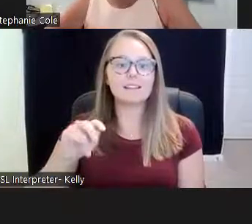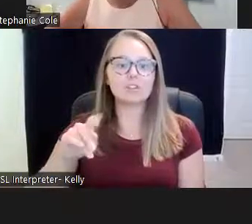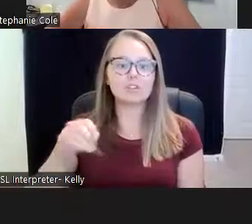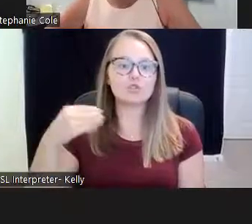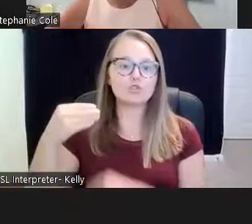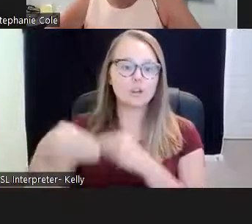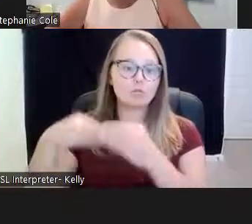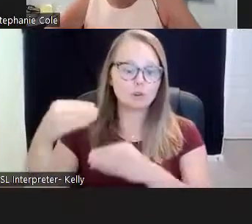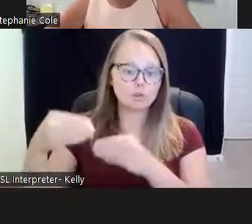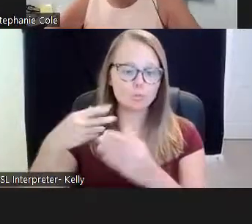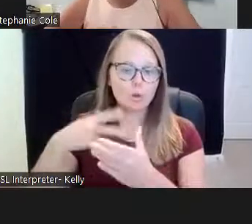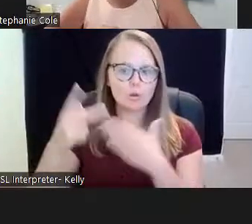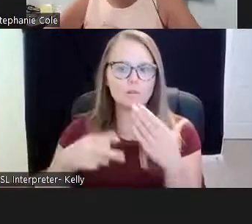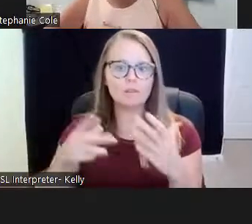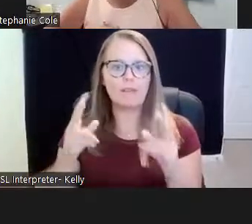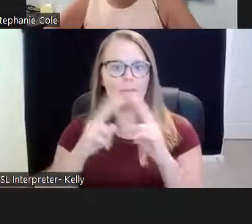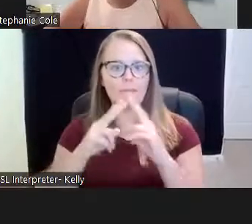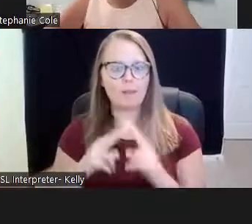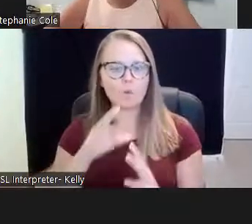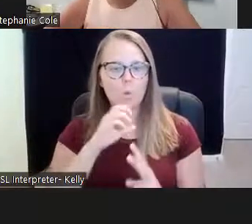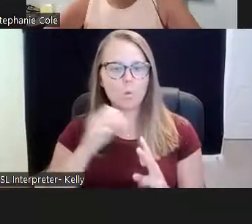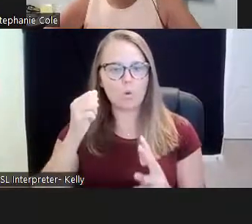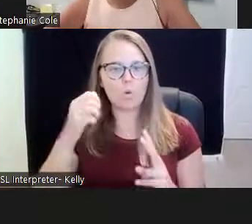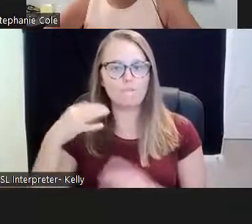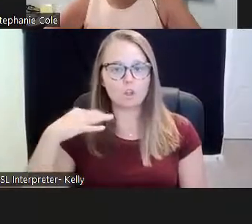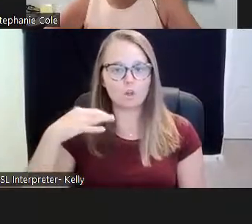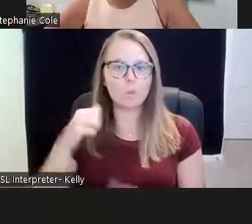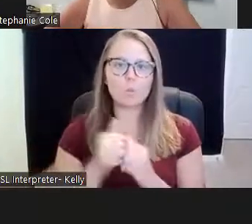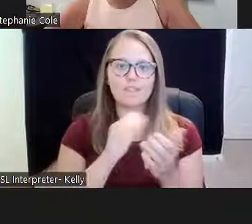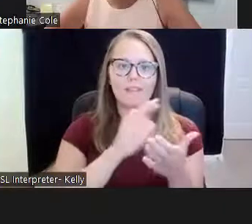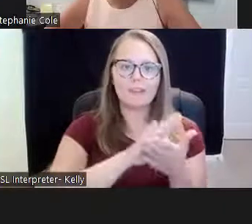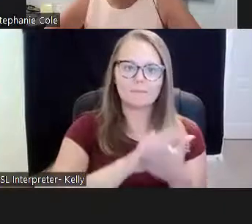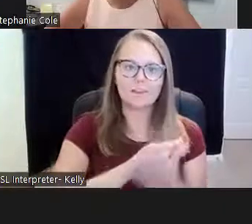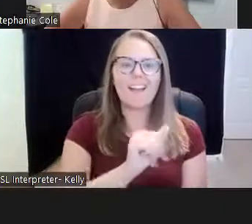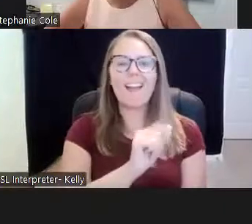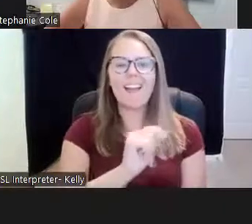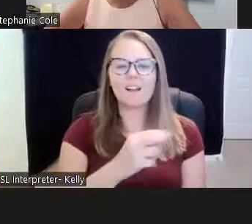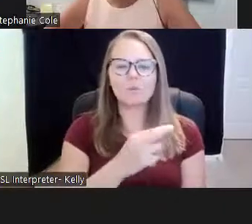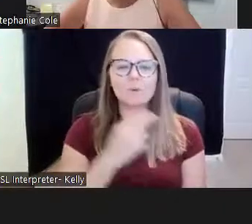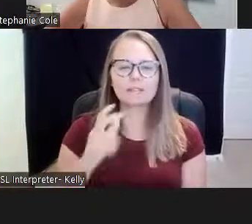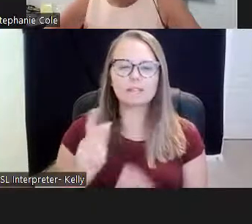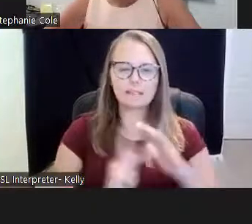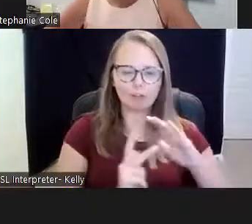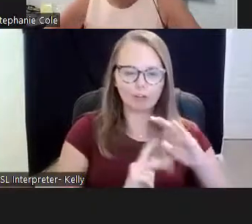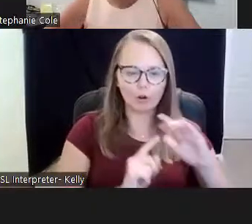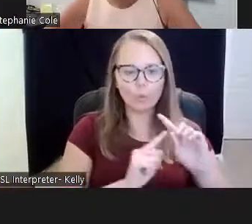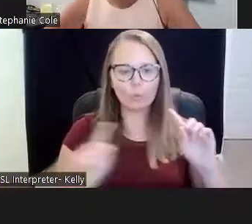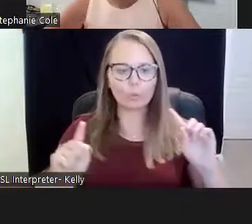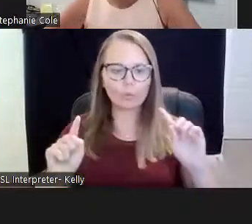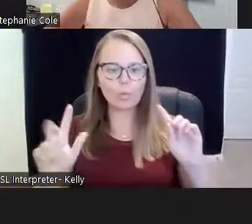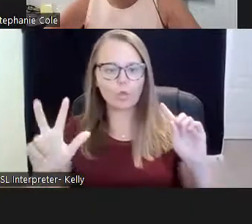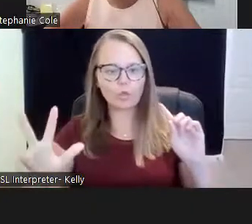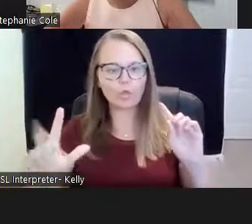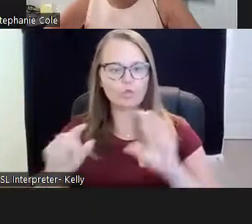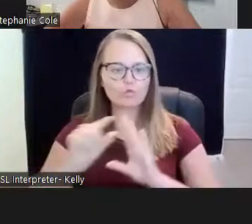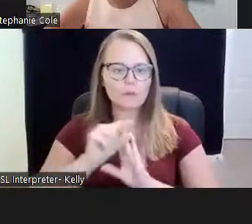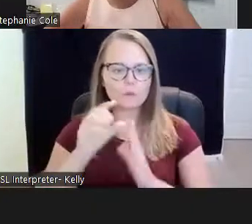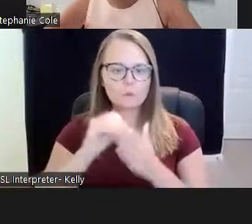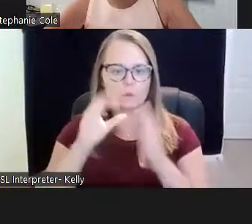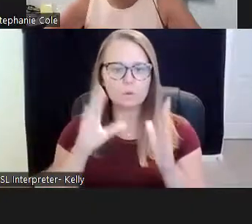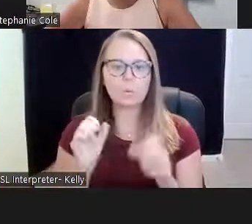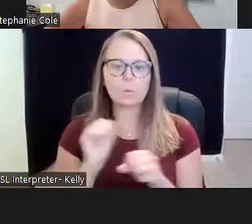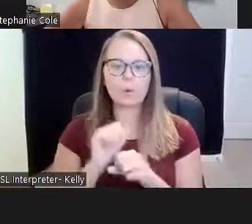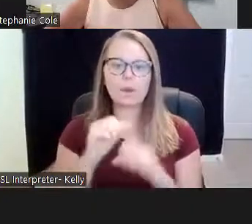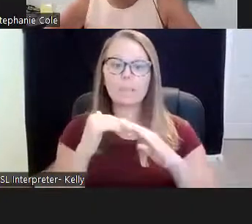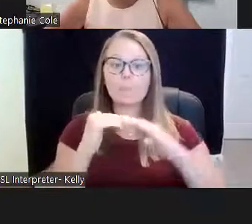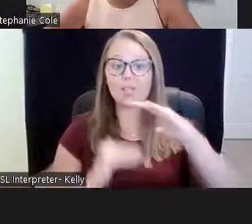pairs trained older adult volunteers with academically at-risk kindergarten through third grade students working below